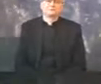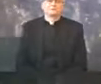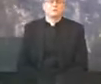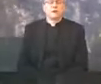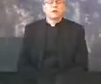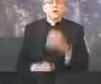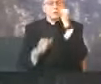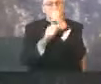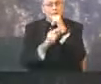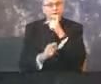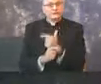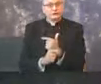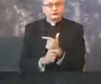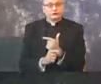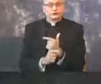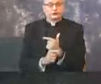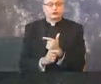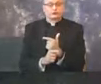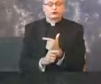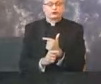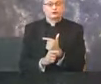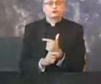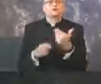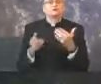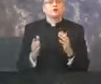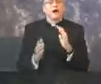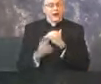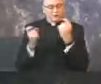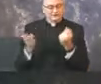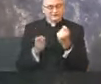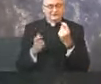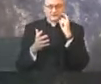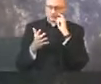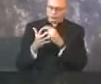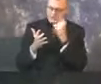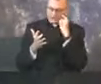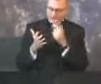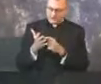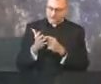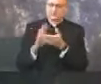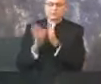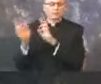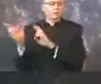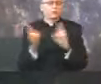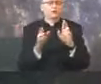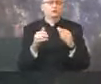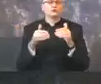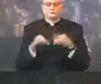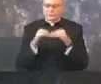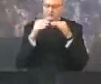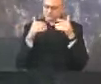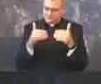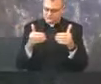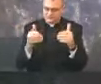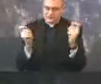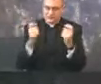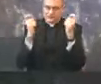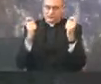Brothers and sisters, let us acknowledge our sins and so prepare ourselves to celebrate the sacred